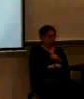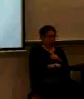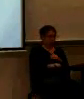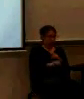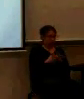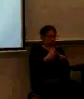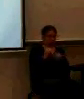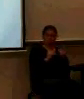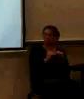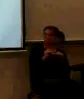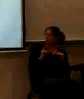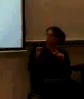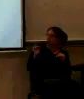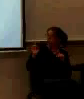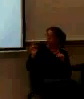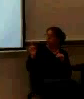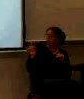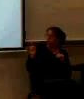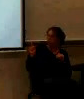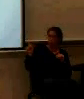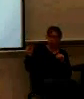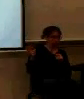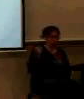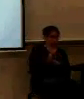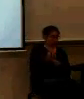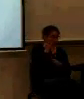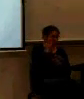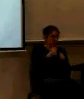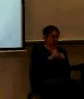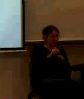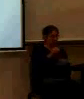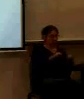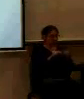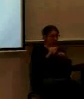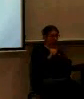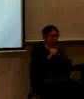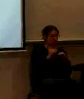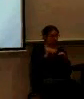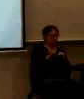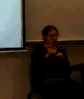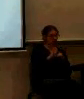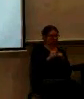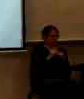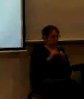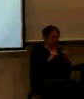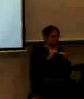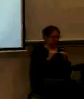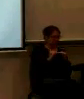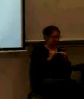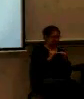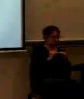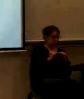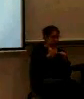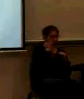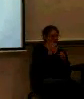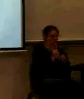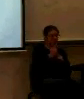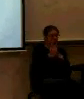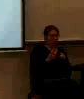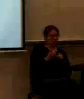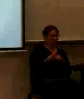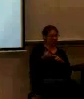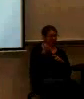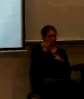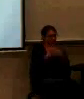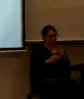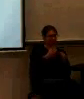the equilibrium to this side, right? If you remember your chemical equilibrium, it's all got a balance. If you take protons out, if you